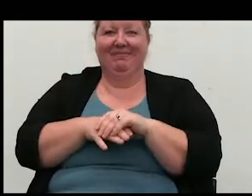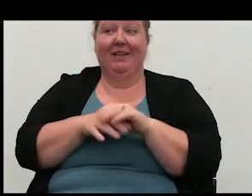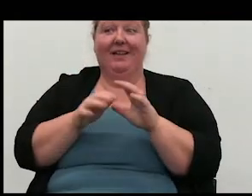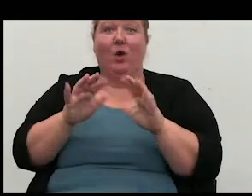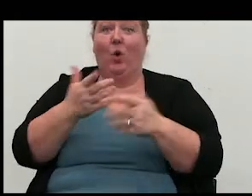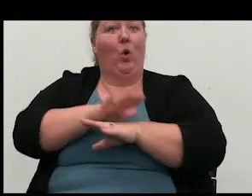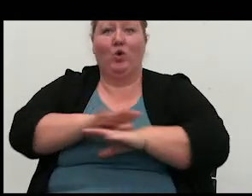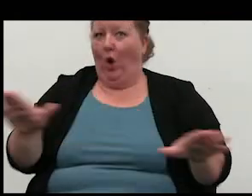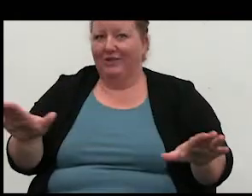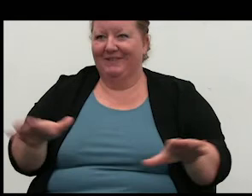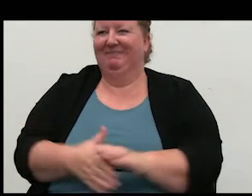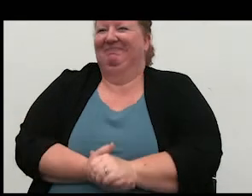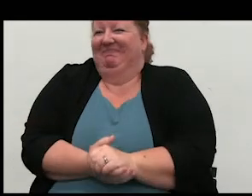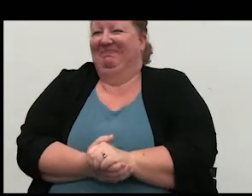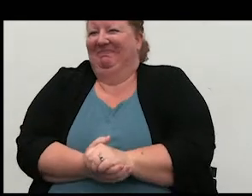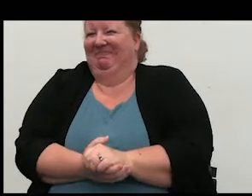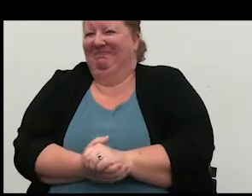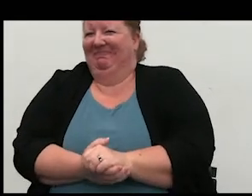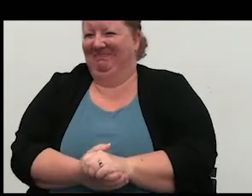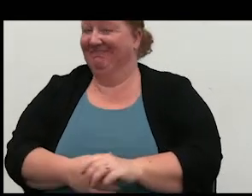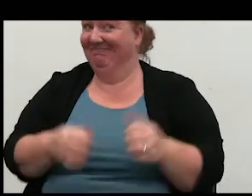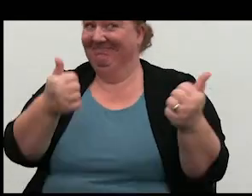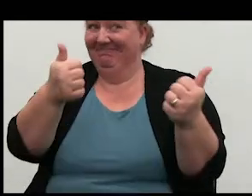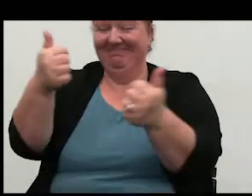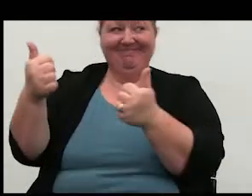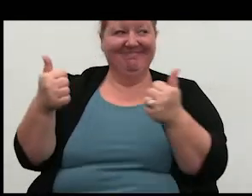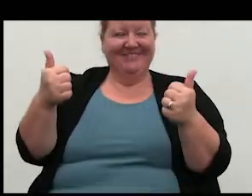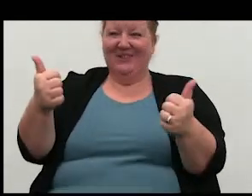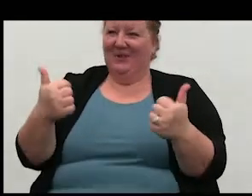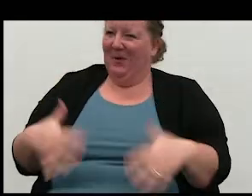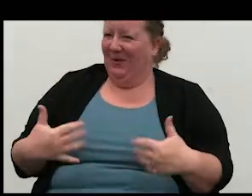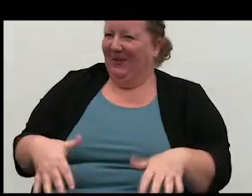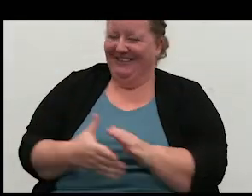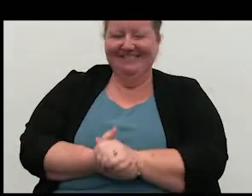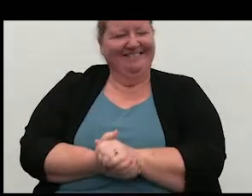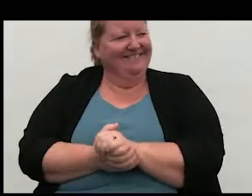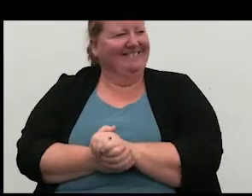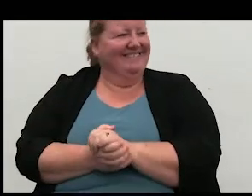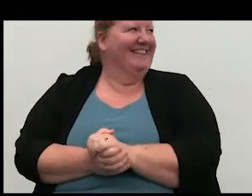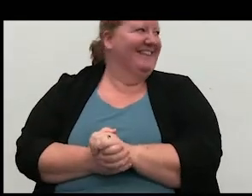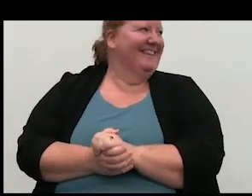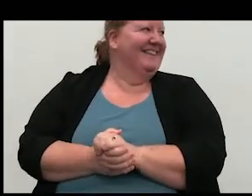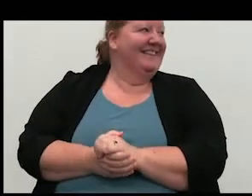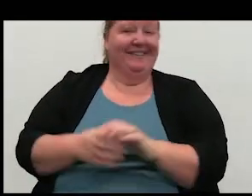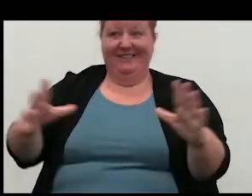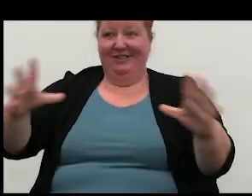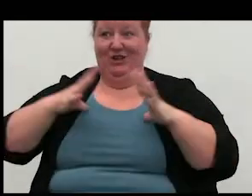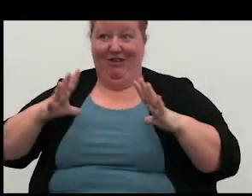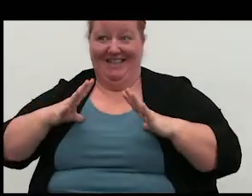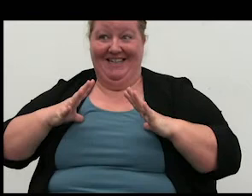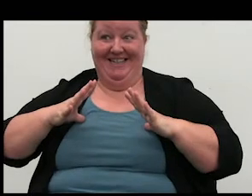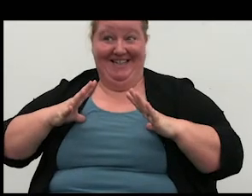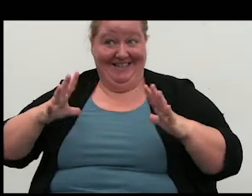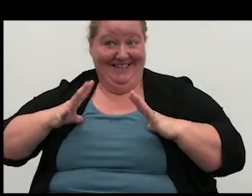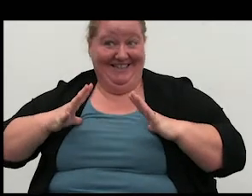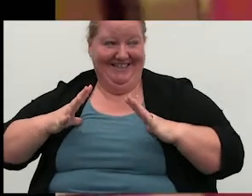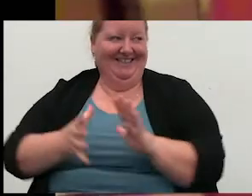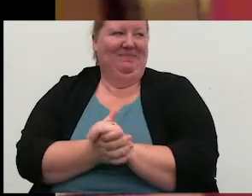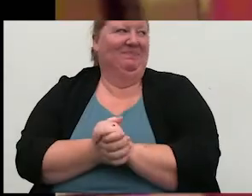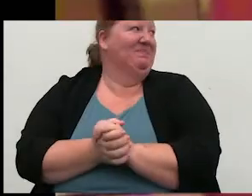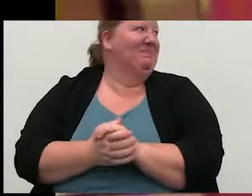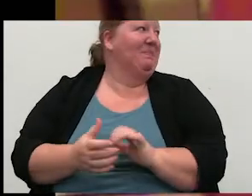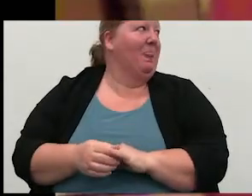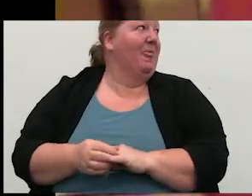cat, or Not. This is pretty good. This is like, wow, it's good. Okay, ready?